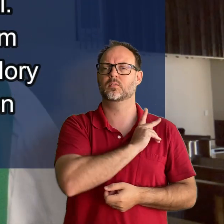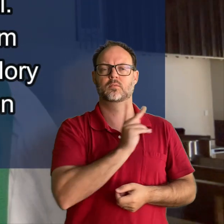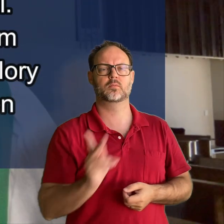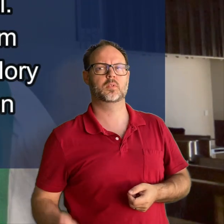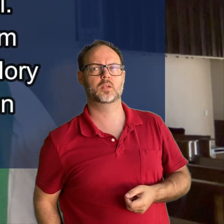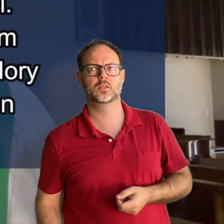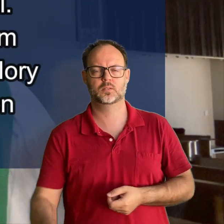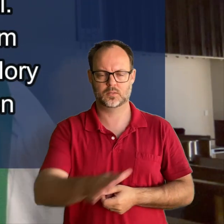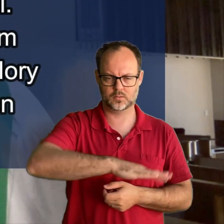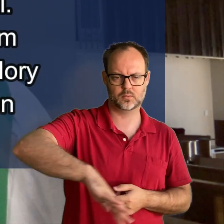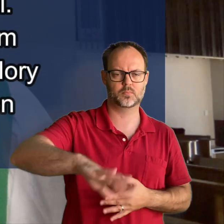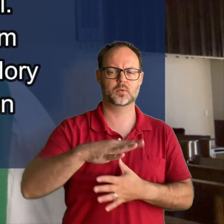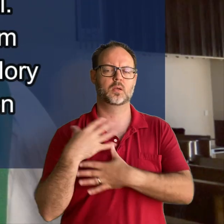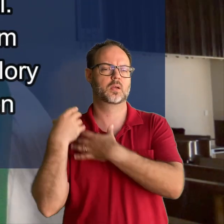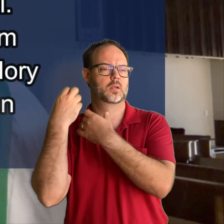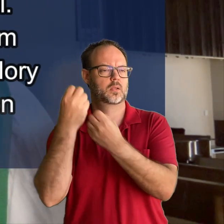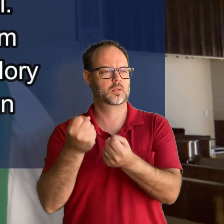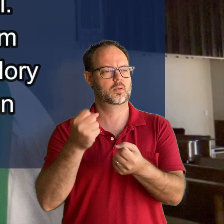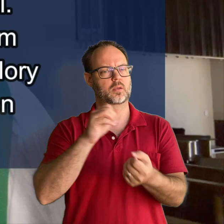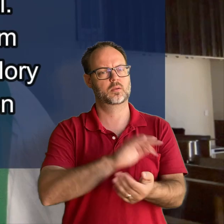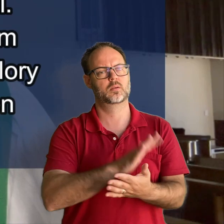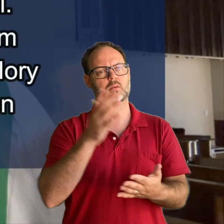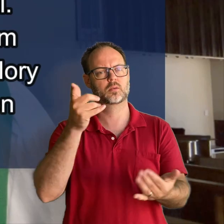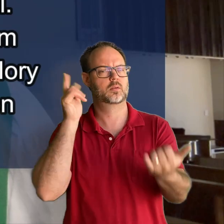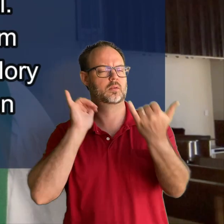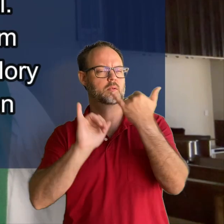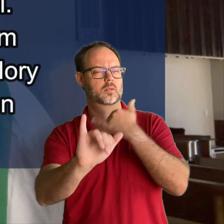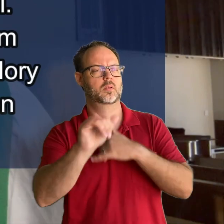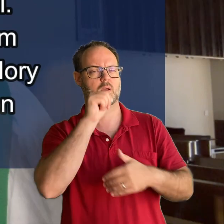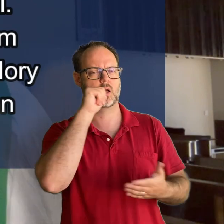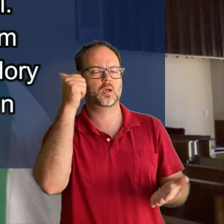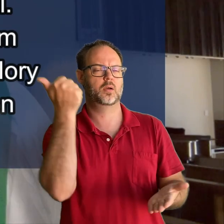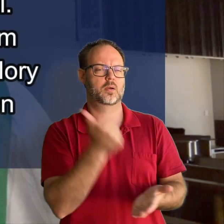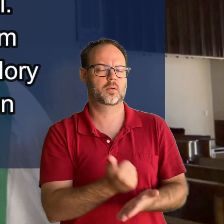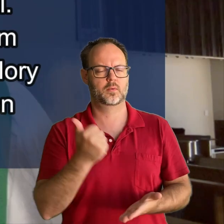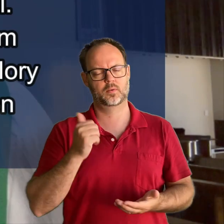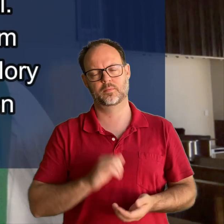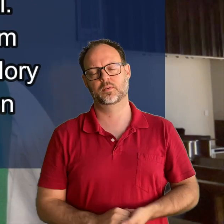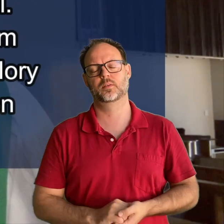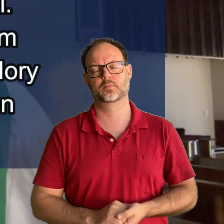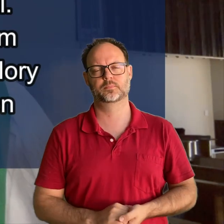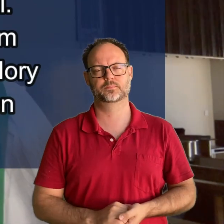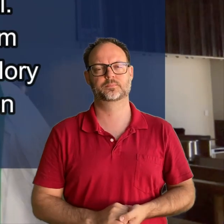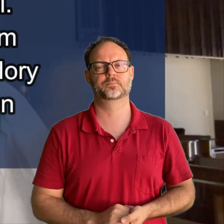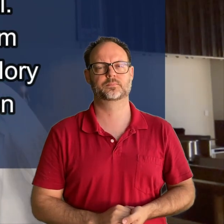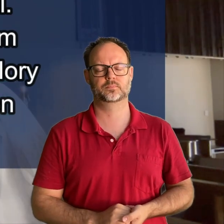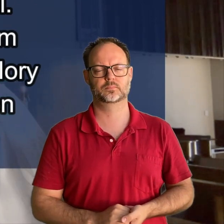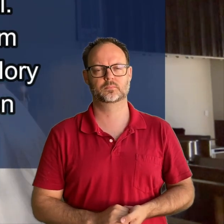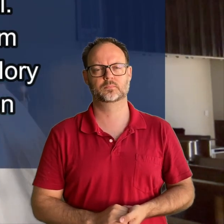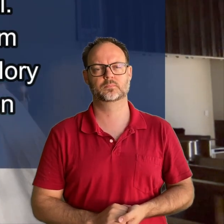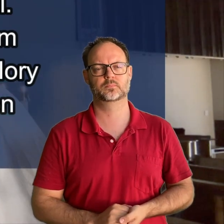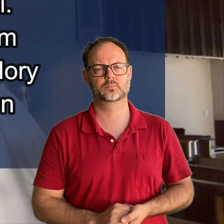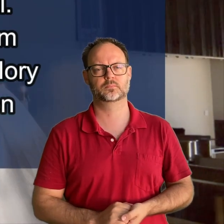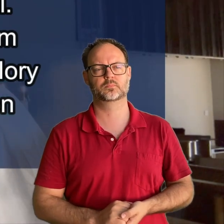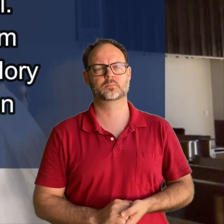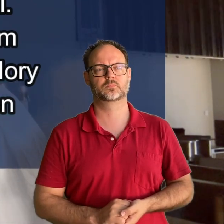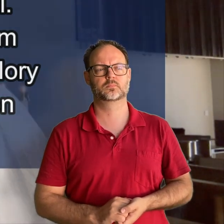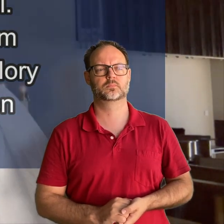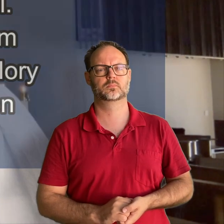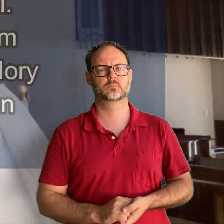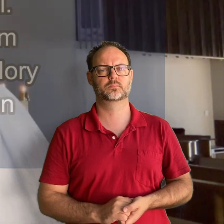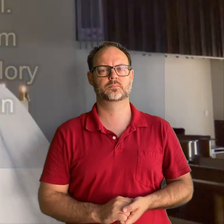evil. For thine is the kingdom, and the power, and the glory, forever and ever.